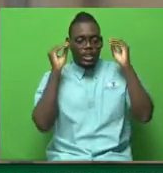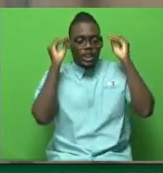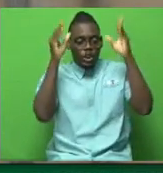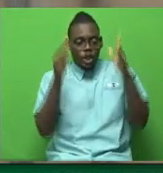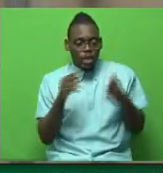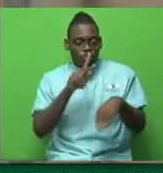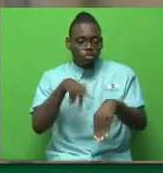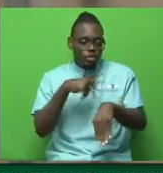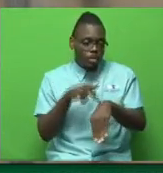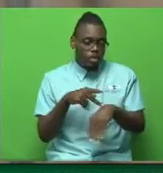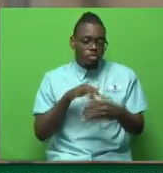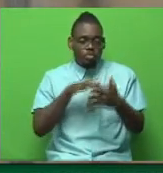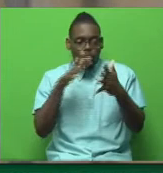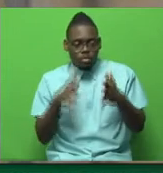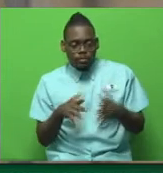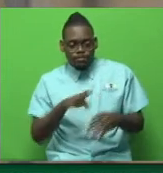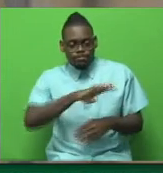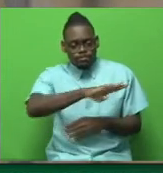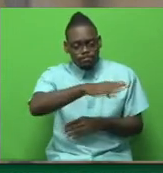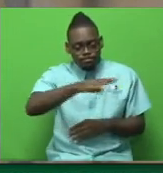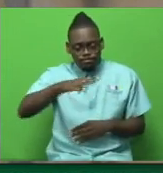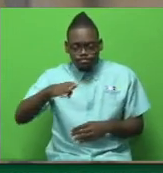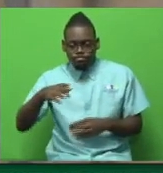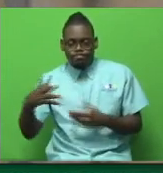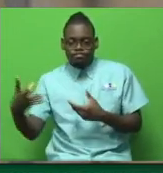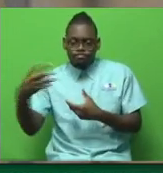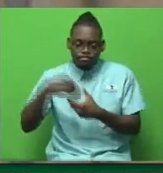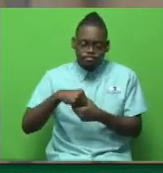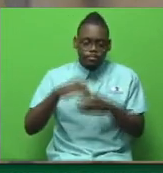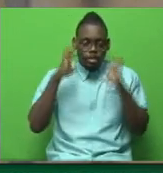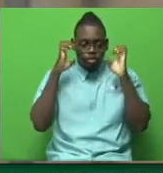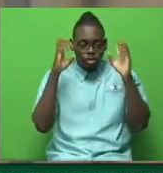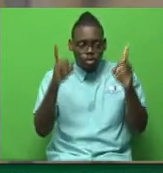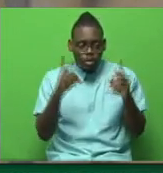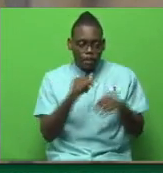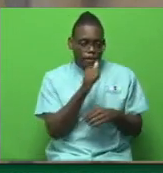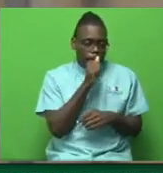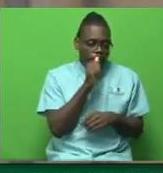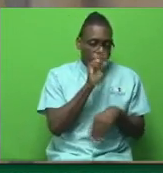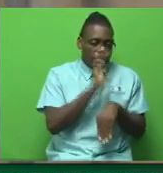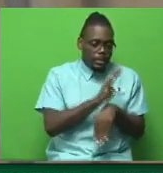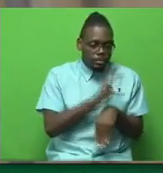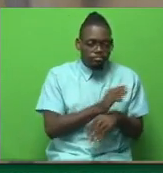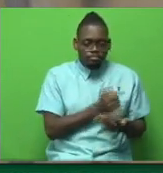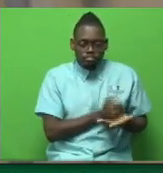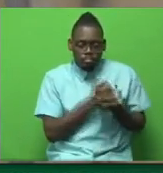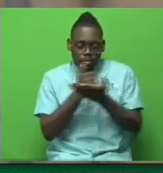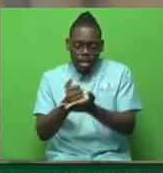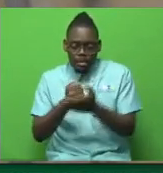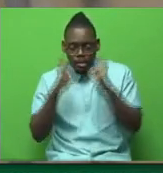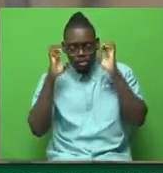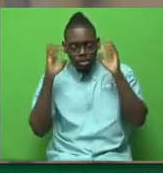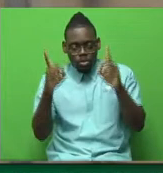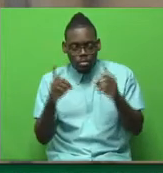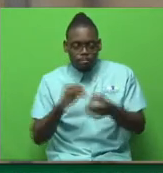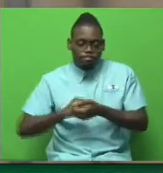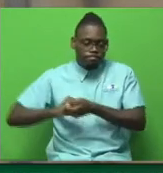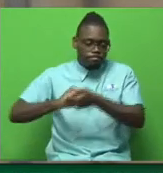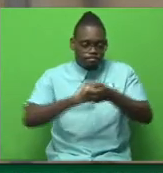stakeholders cooperate Trinidad and Tobago who has been contributing in a valuable way for the continued partnership with the military